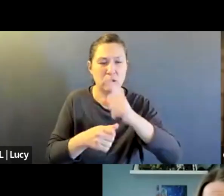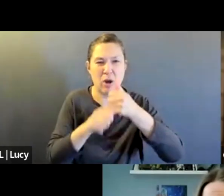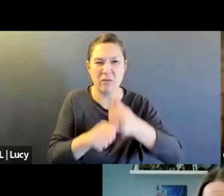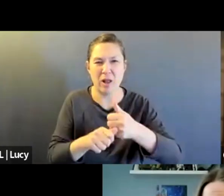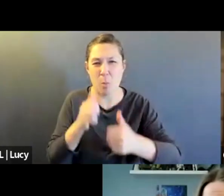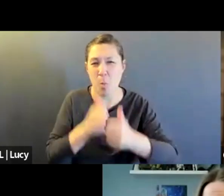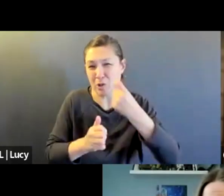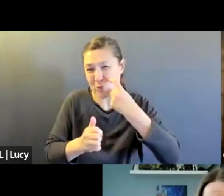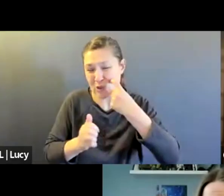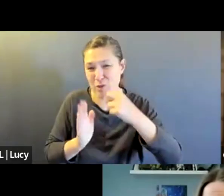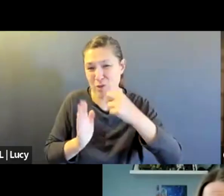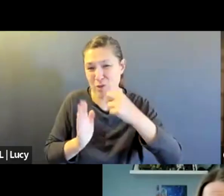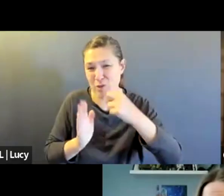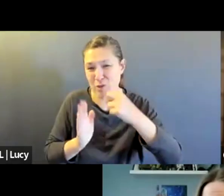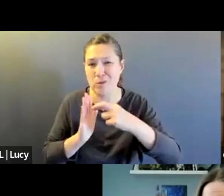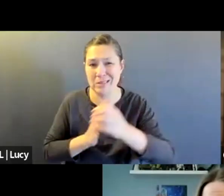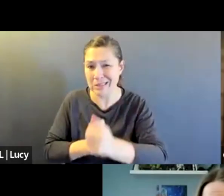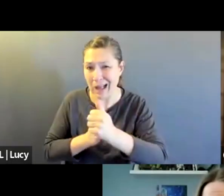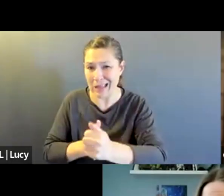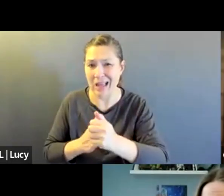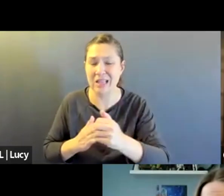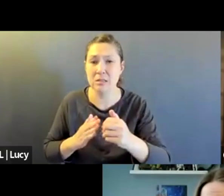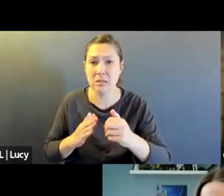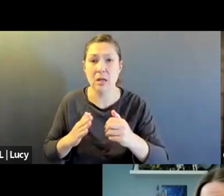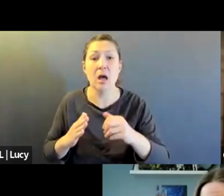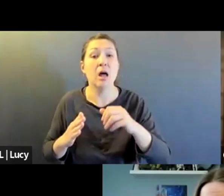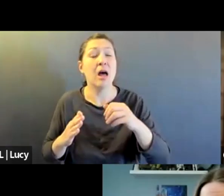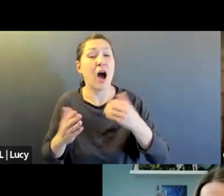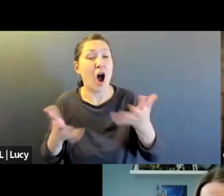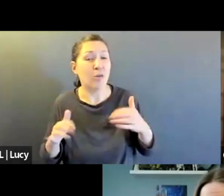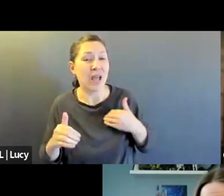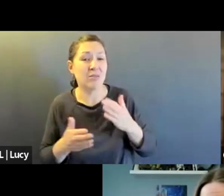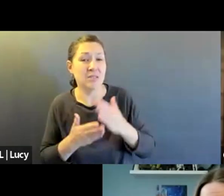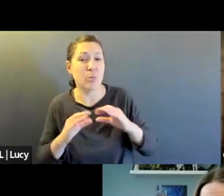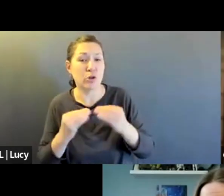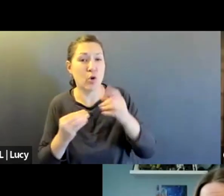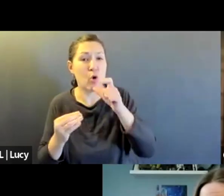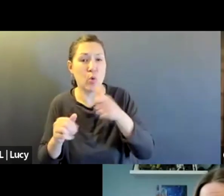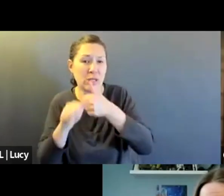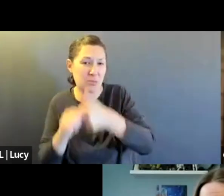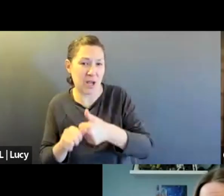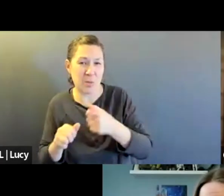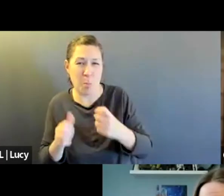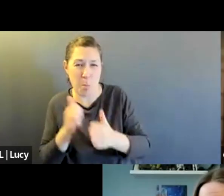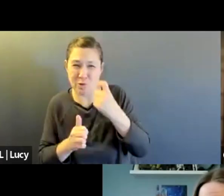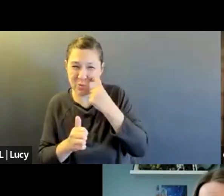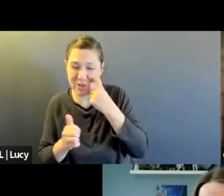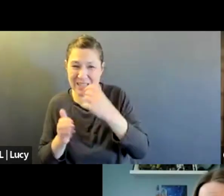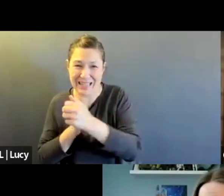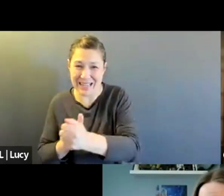of, but there are so many organizations kind of keeping track of this, so you don't have to do all of that. So knowing that the latest guidelines, I know right now